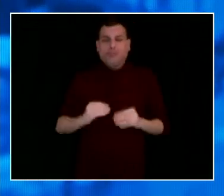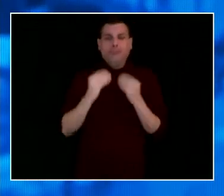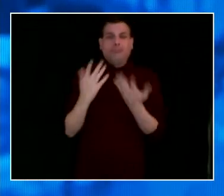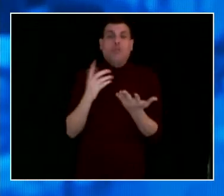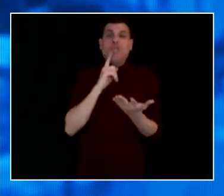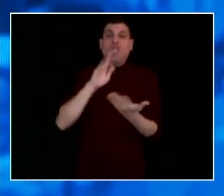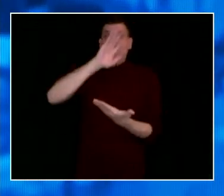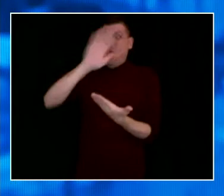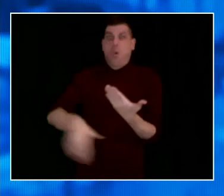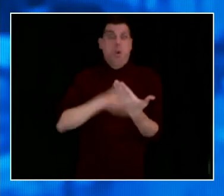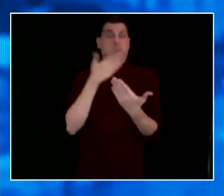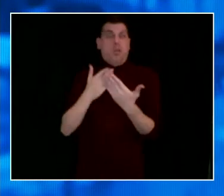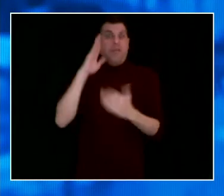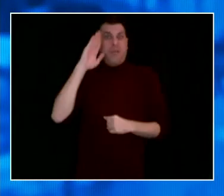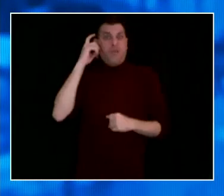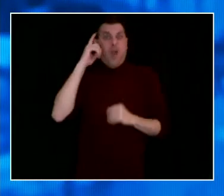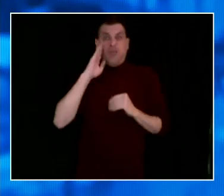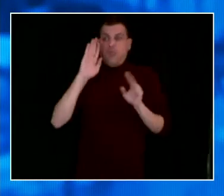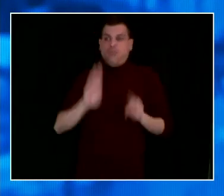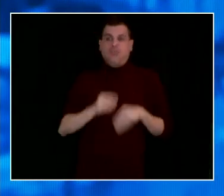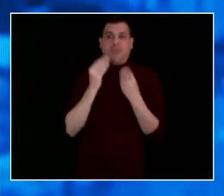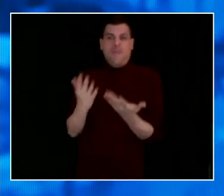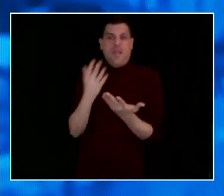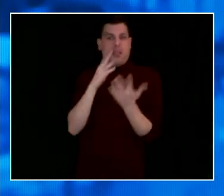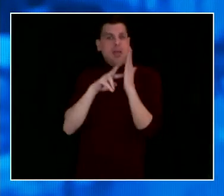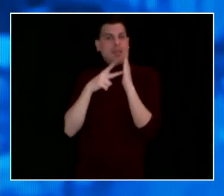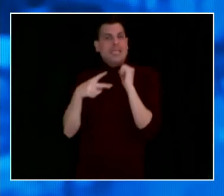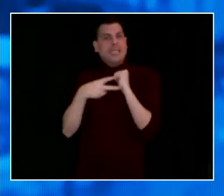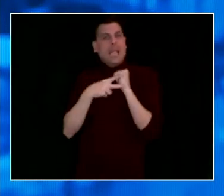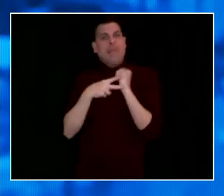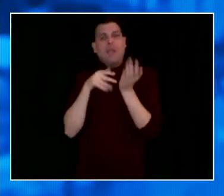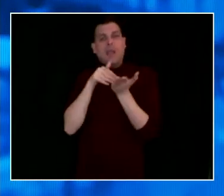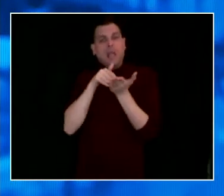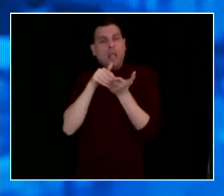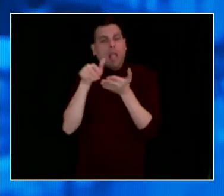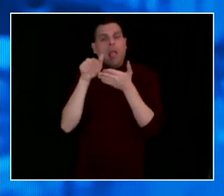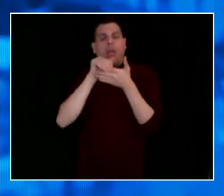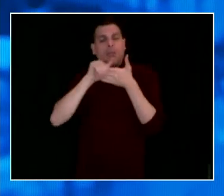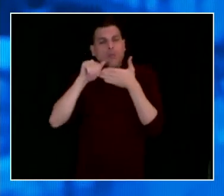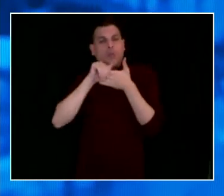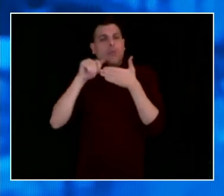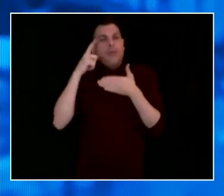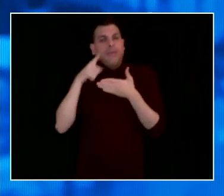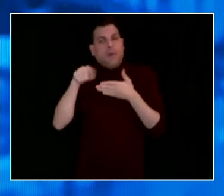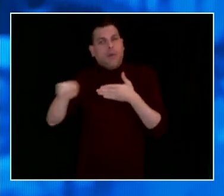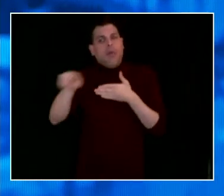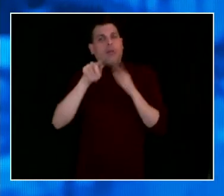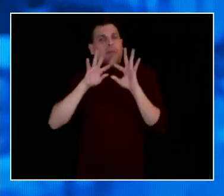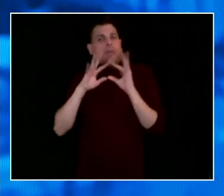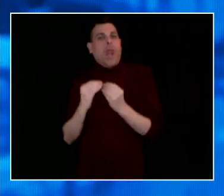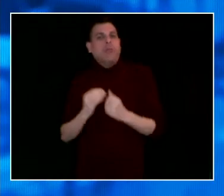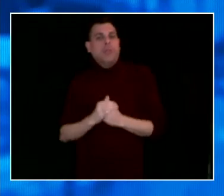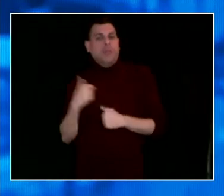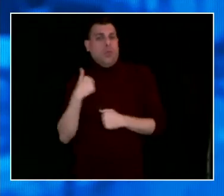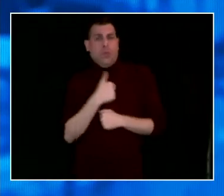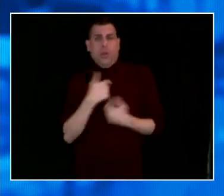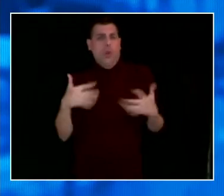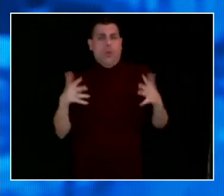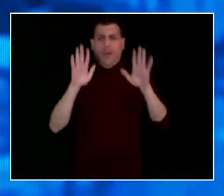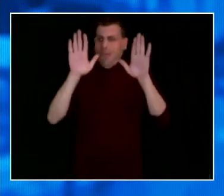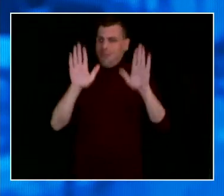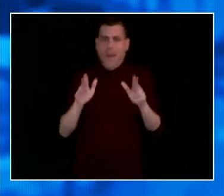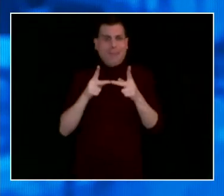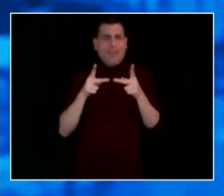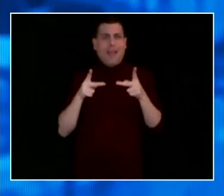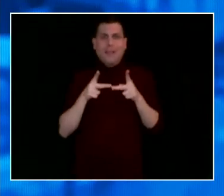save hundreds of dollars for families. New York City is already a great place to raise a family, but as every parent